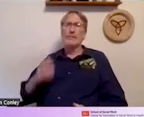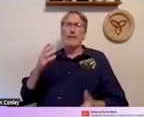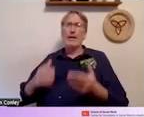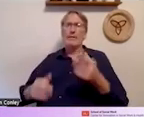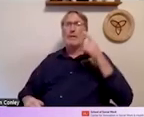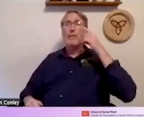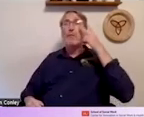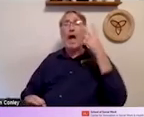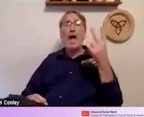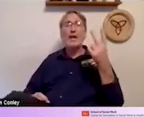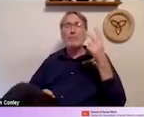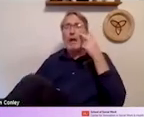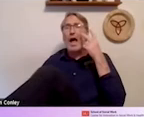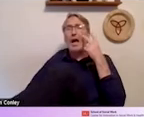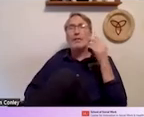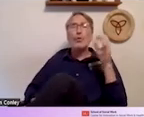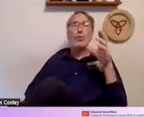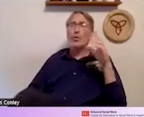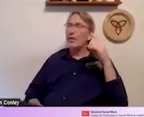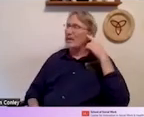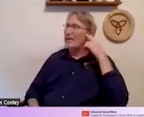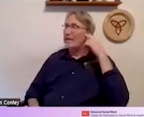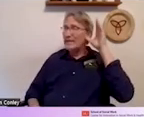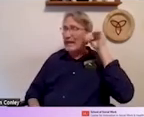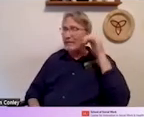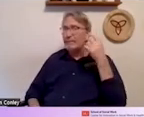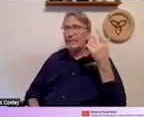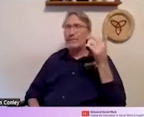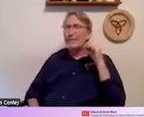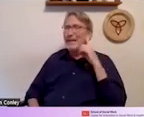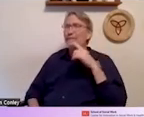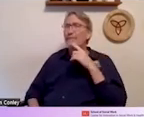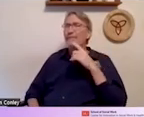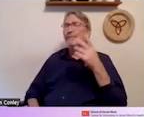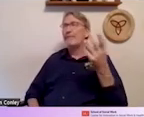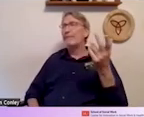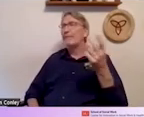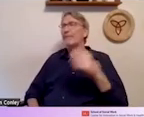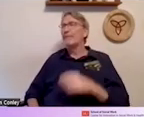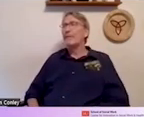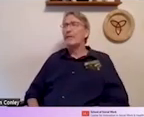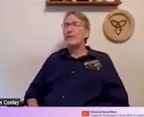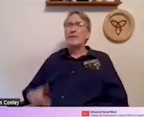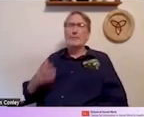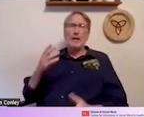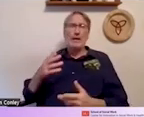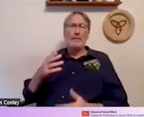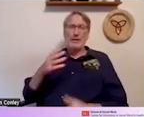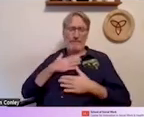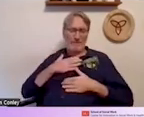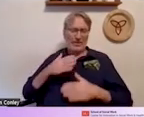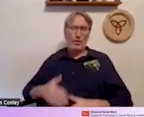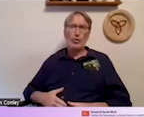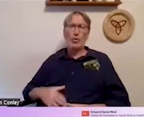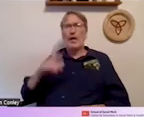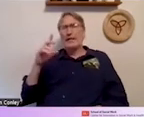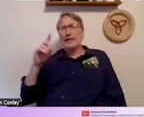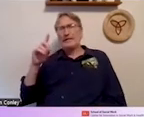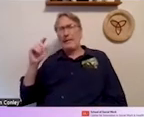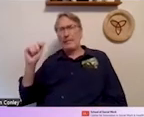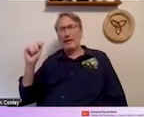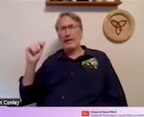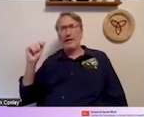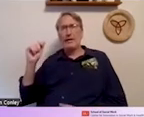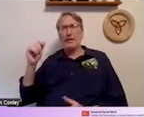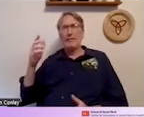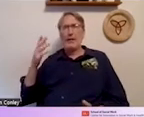visual challenges or auditory. They might have be deaf or hard of hearing. They might have some physical disabilities that